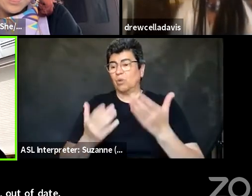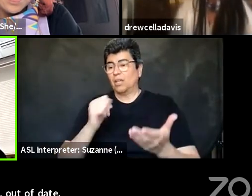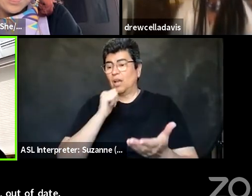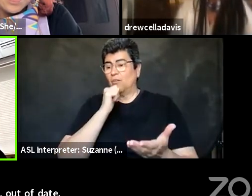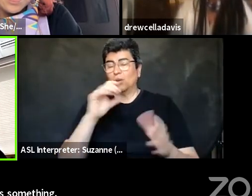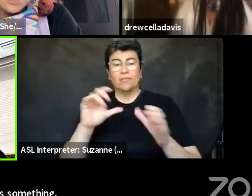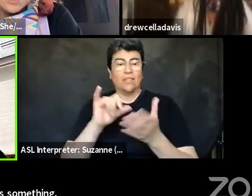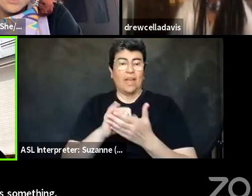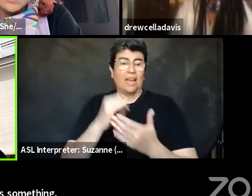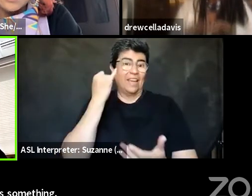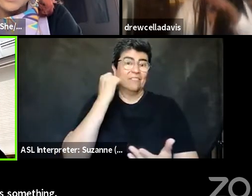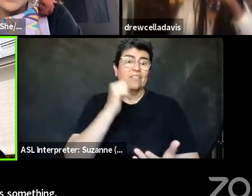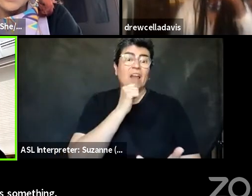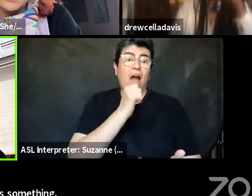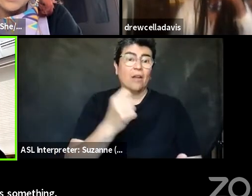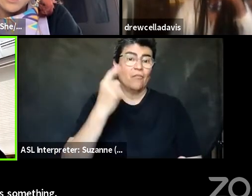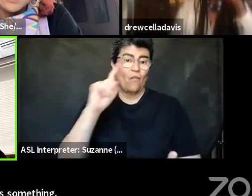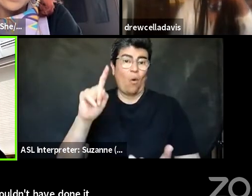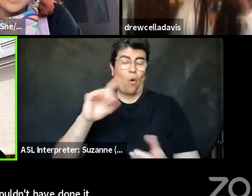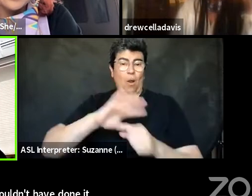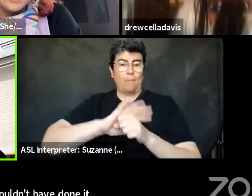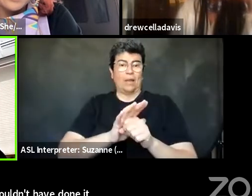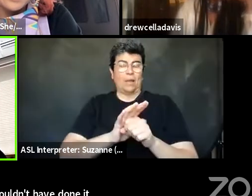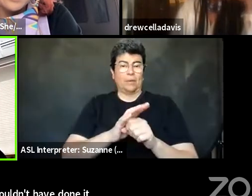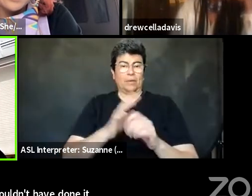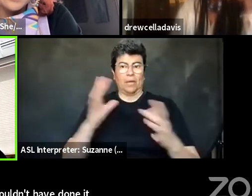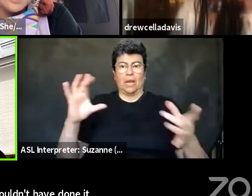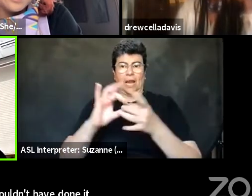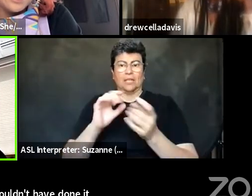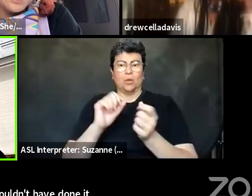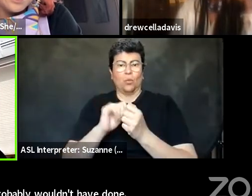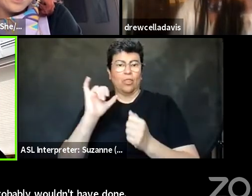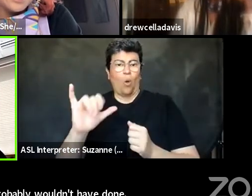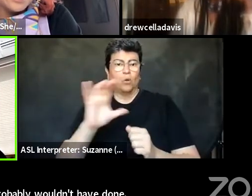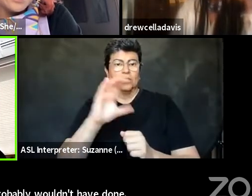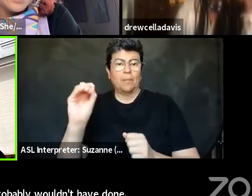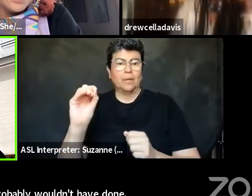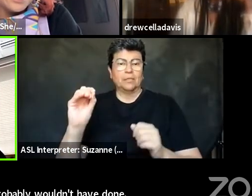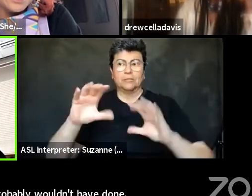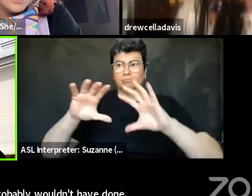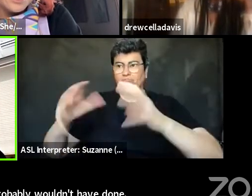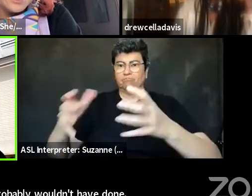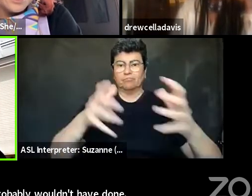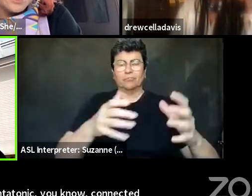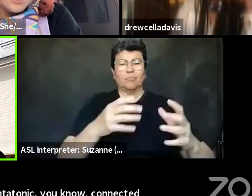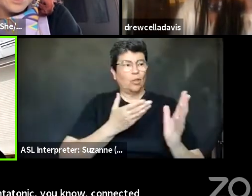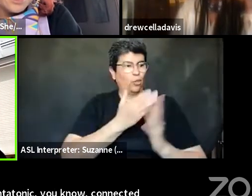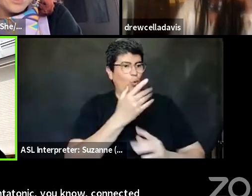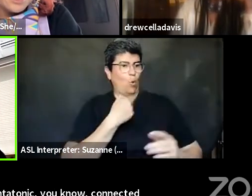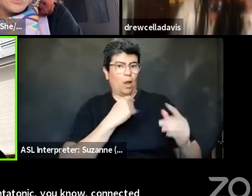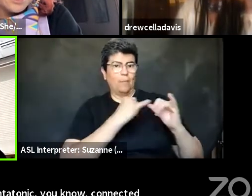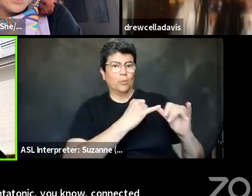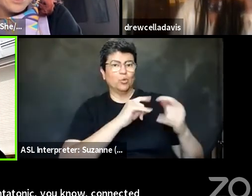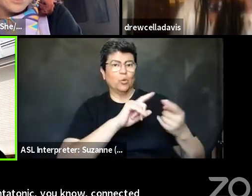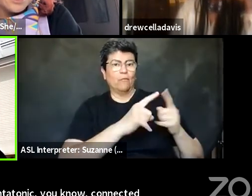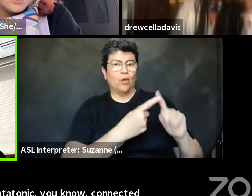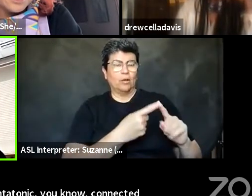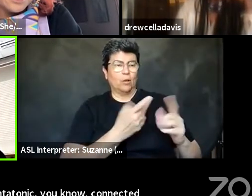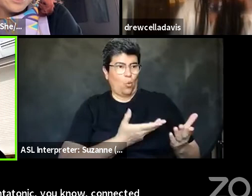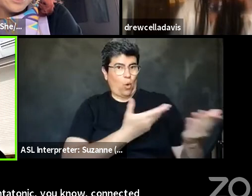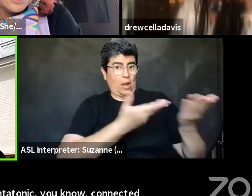it weren't for the pandemic. You know, I connected with these companies through a mutual friend who recommended me, and we did